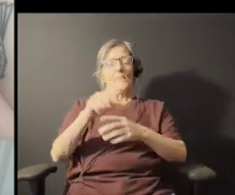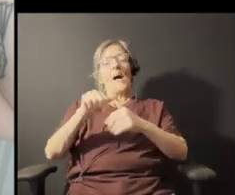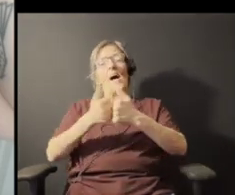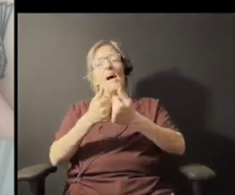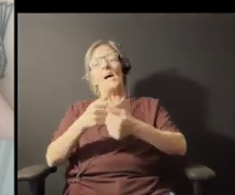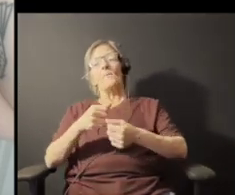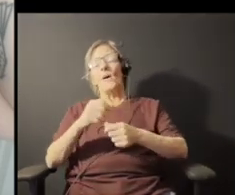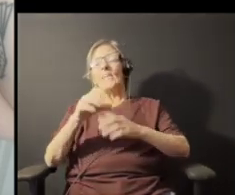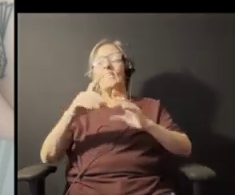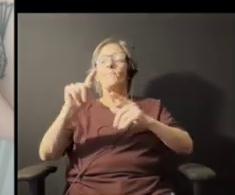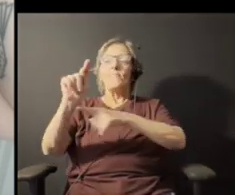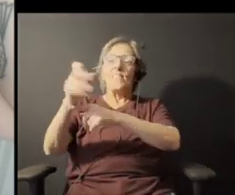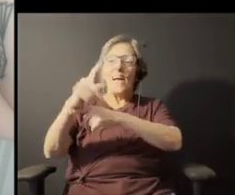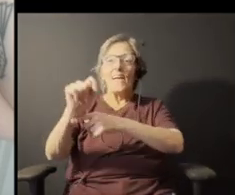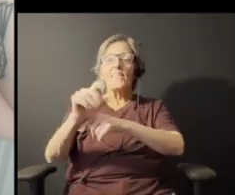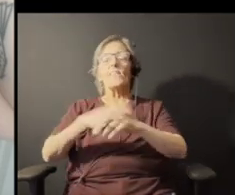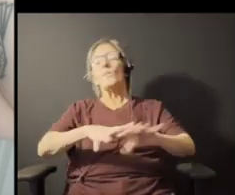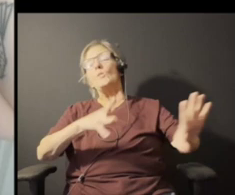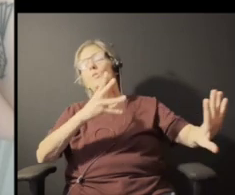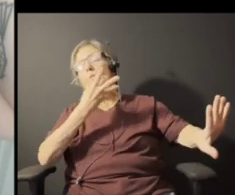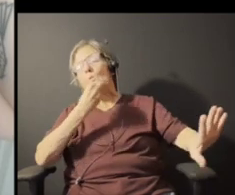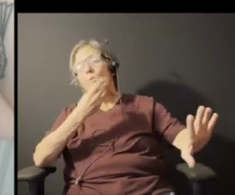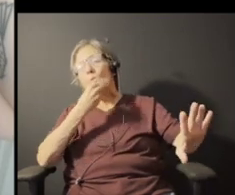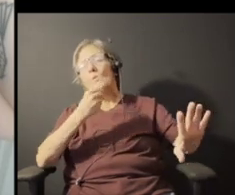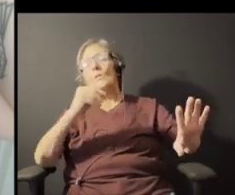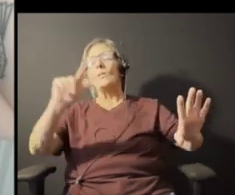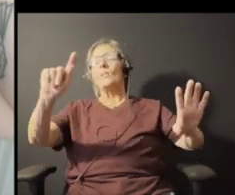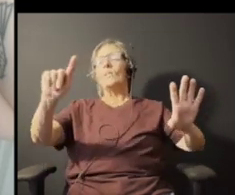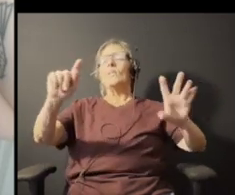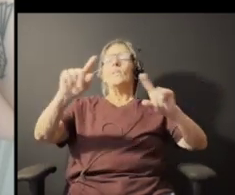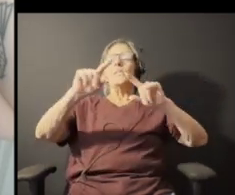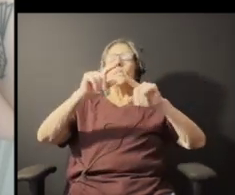Talmudic texts and Jewish teachings